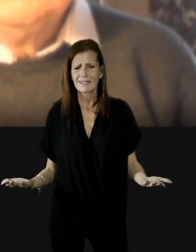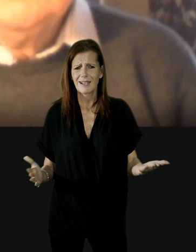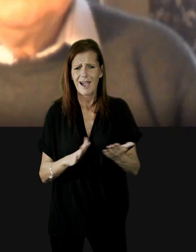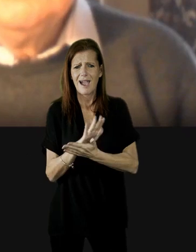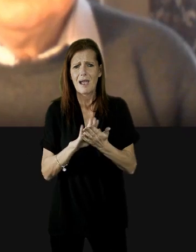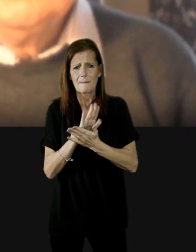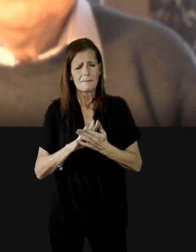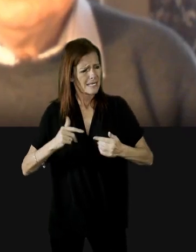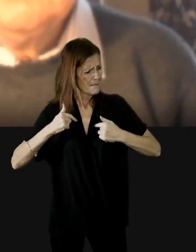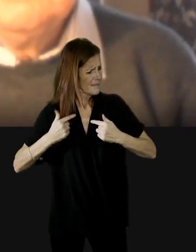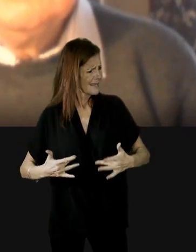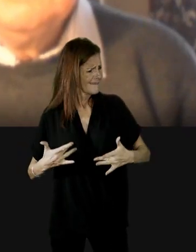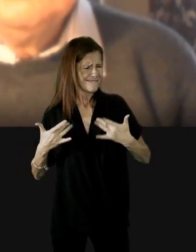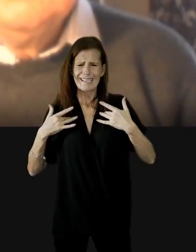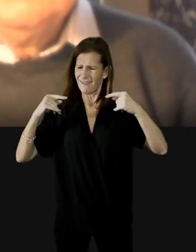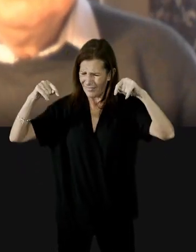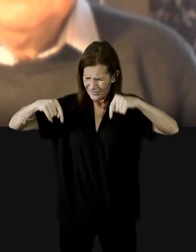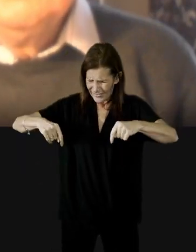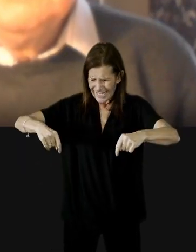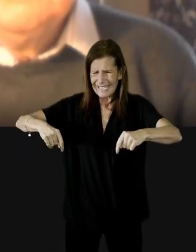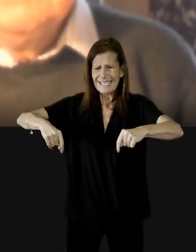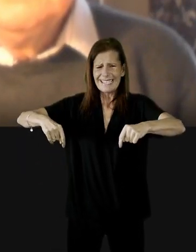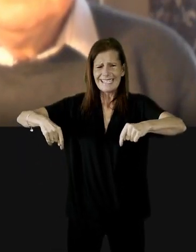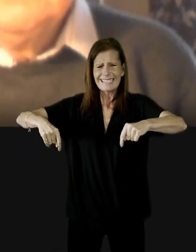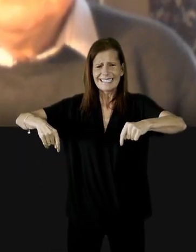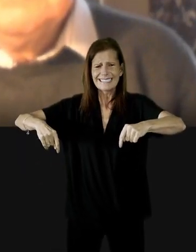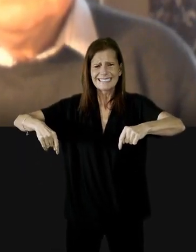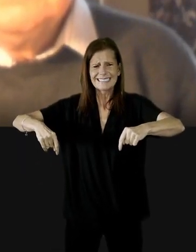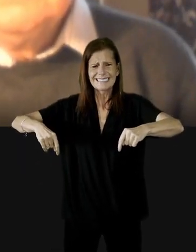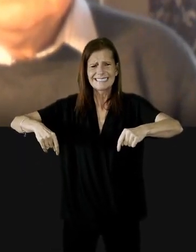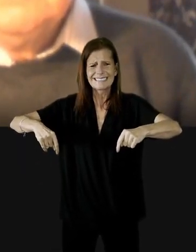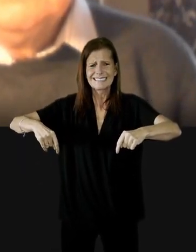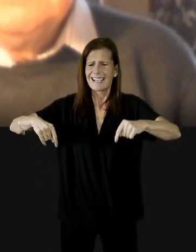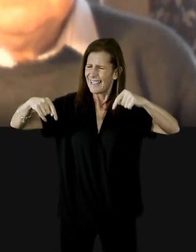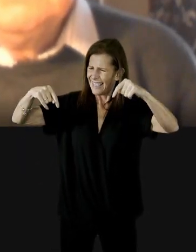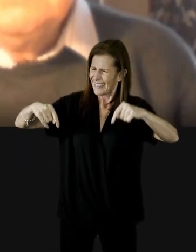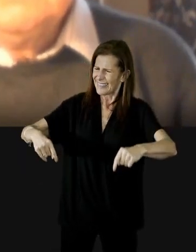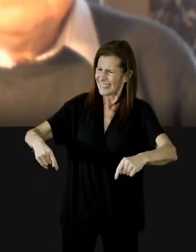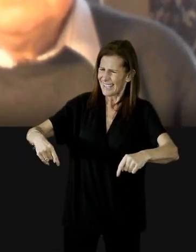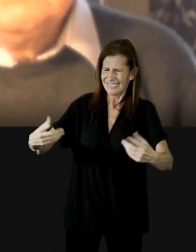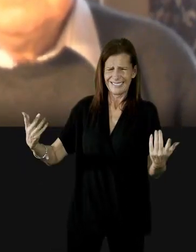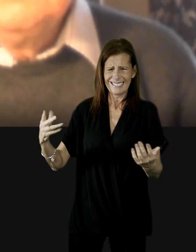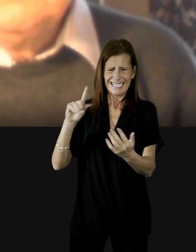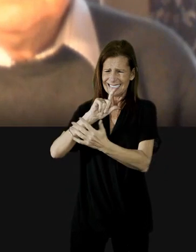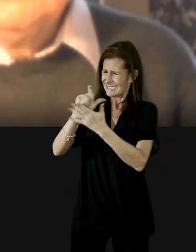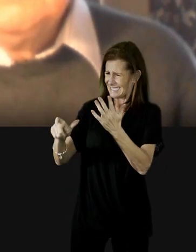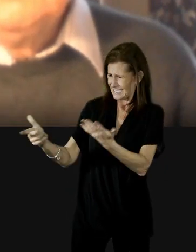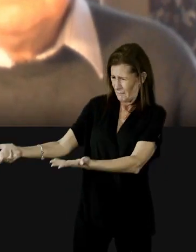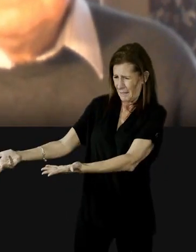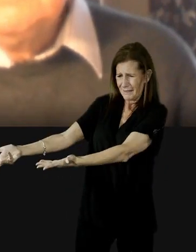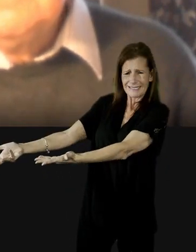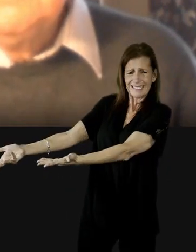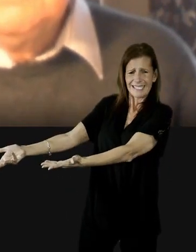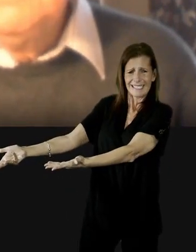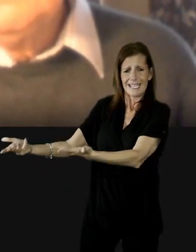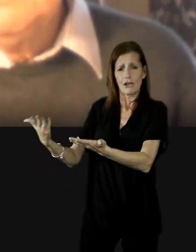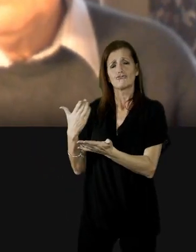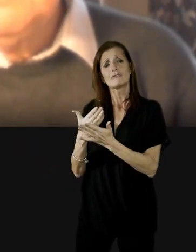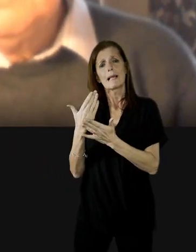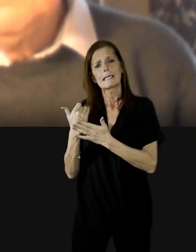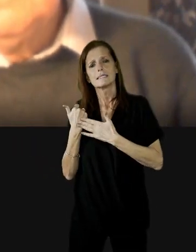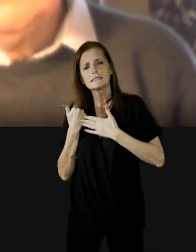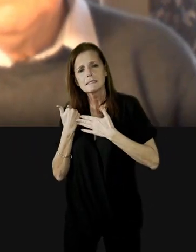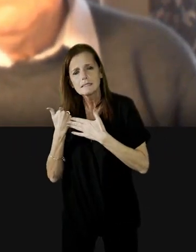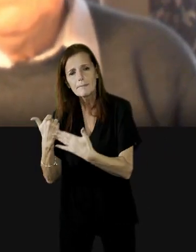think it's really this is not selling disability. Disability has been sold. It's about